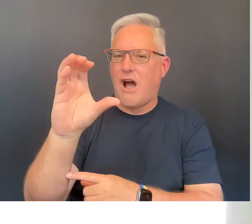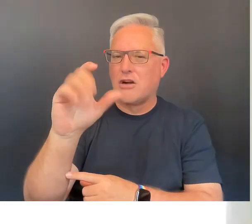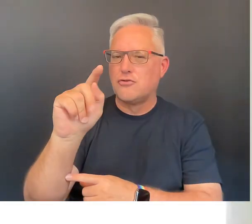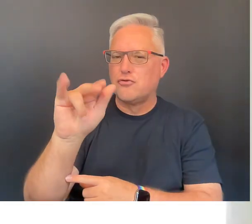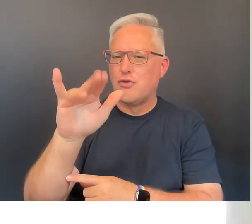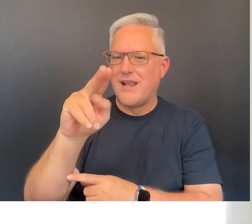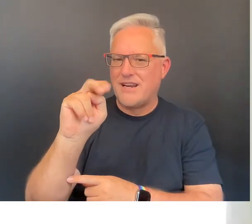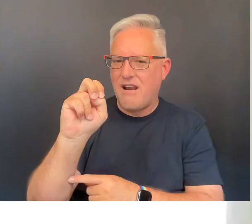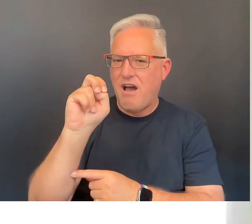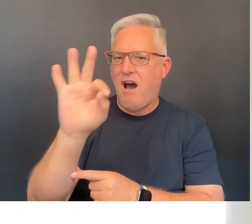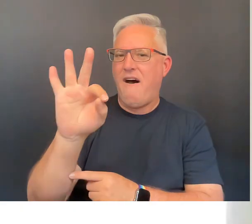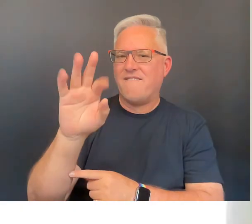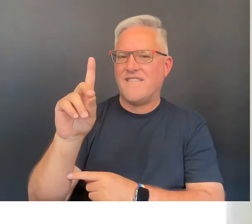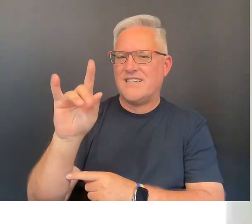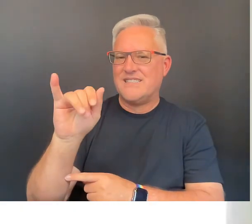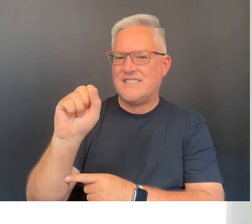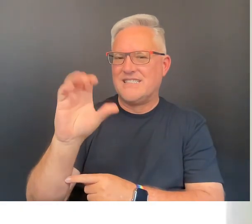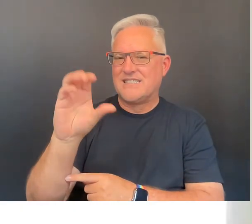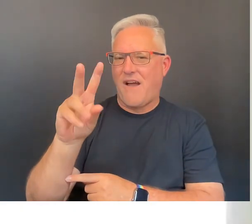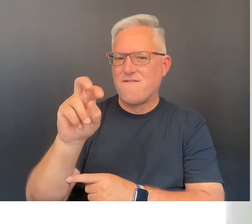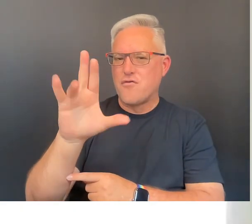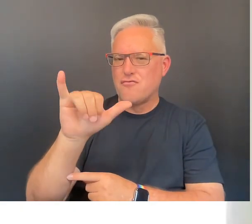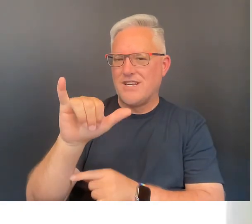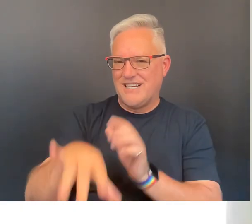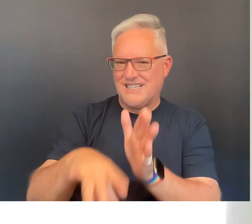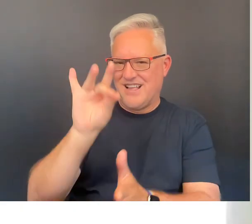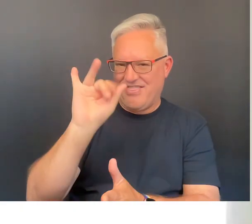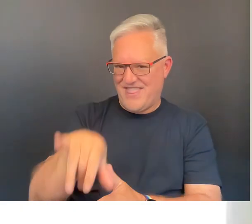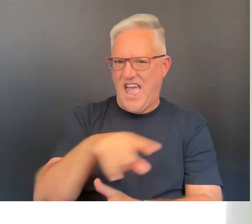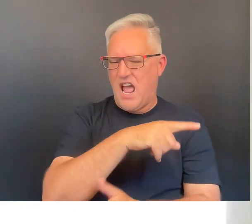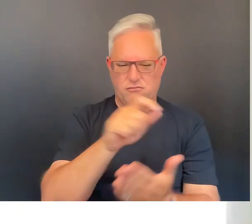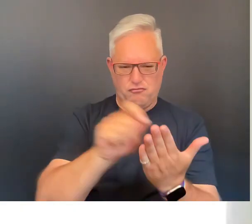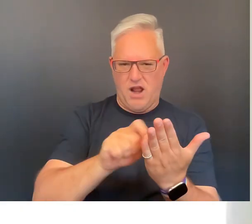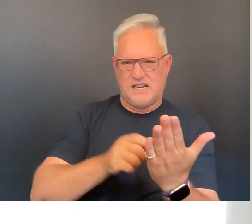I love all the different ways that we are called